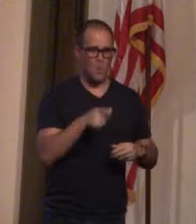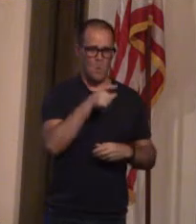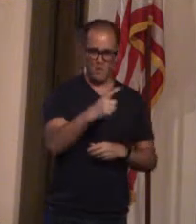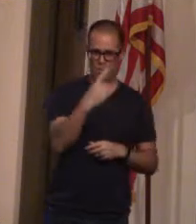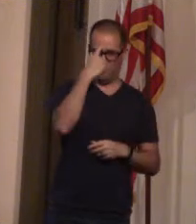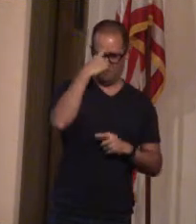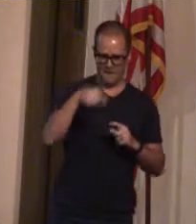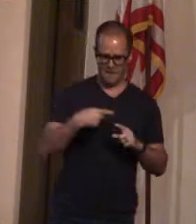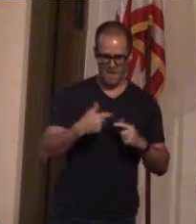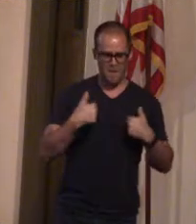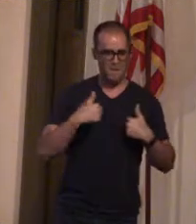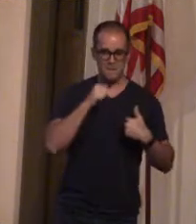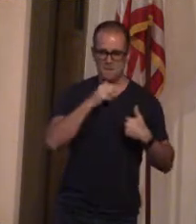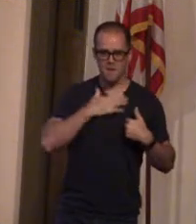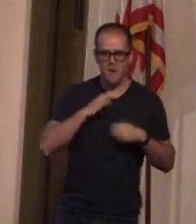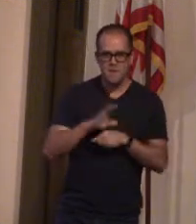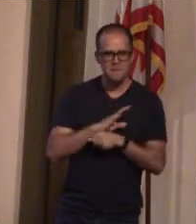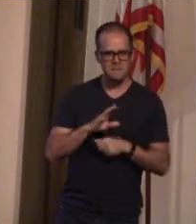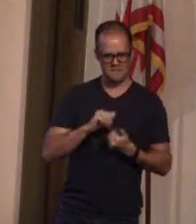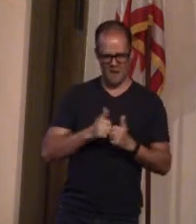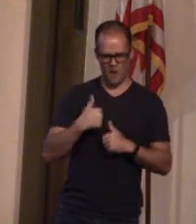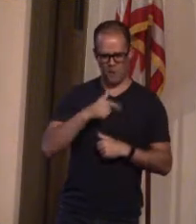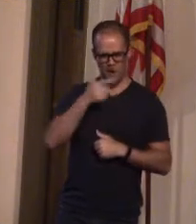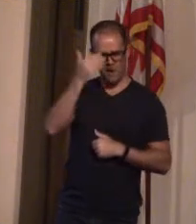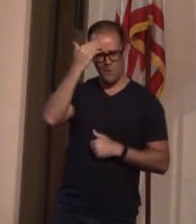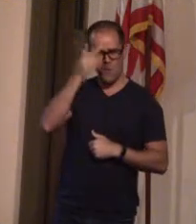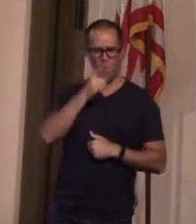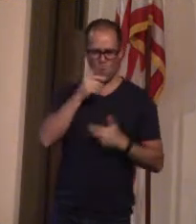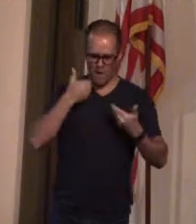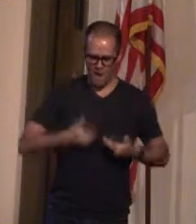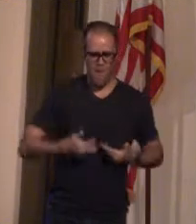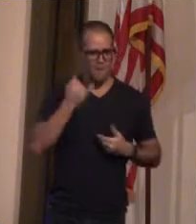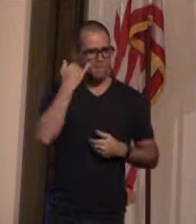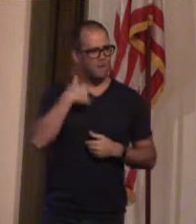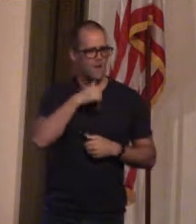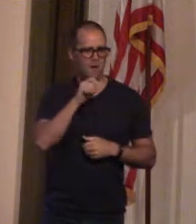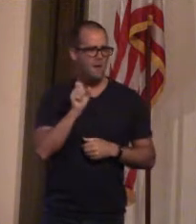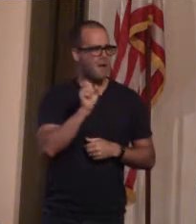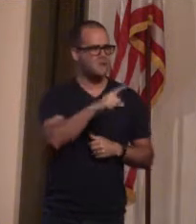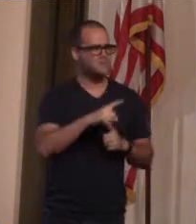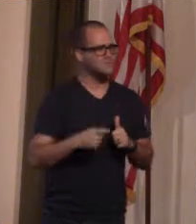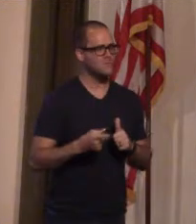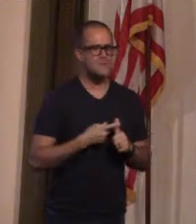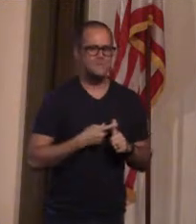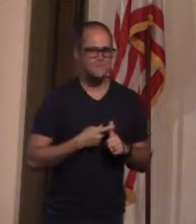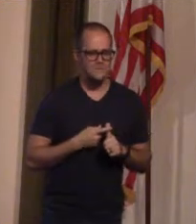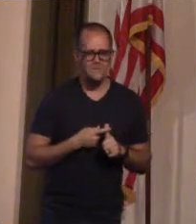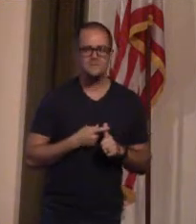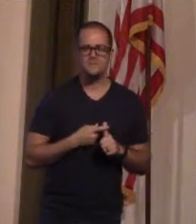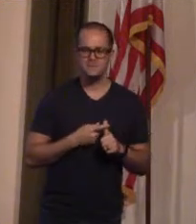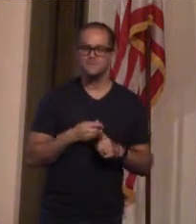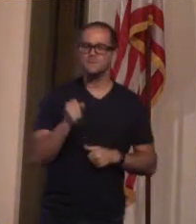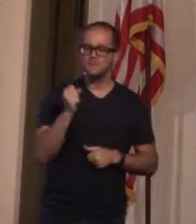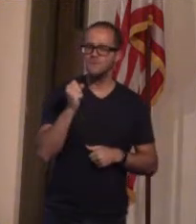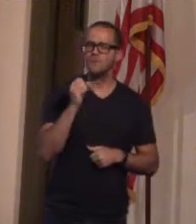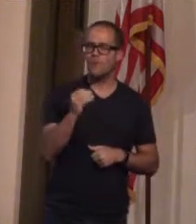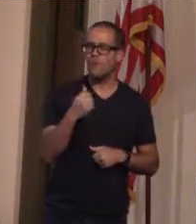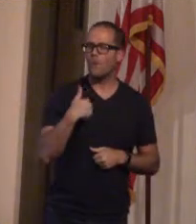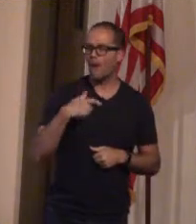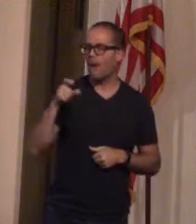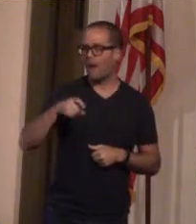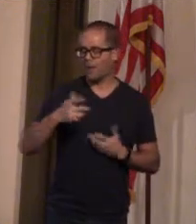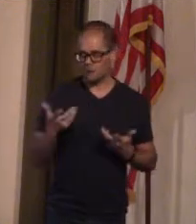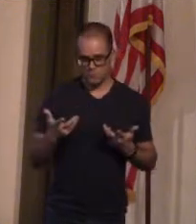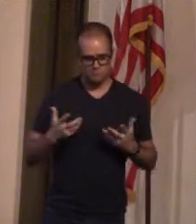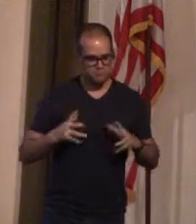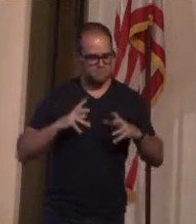frame of reference. What? That's even possible? That what you think of me is none of my